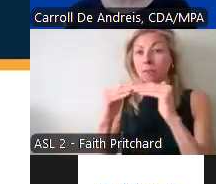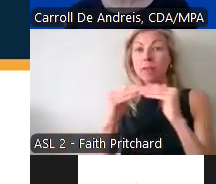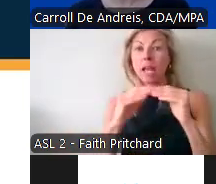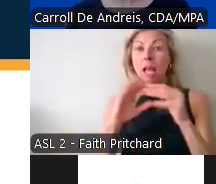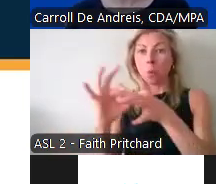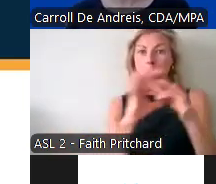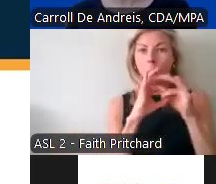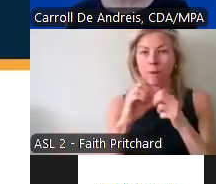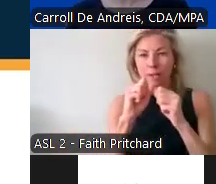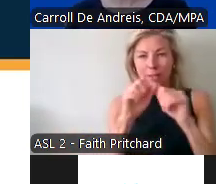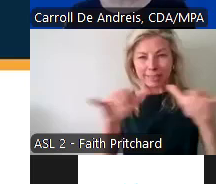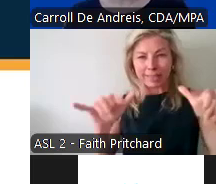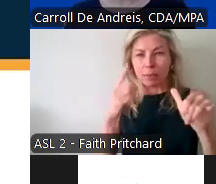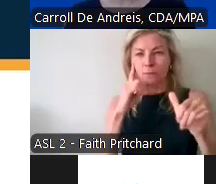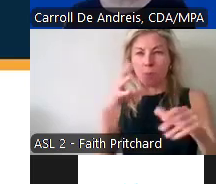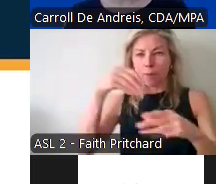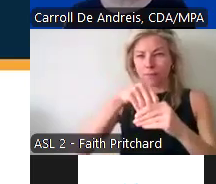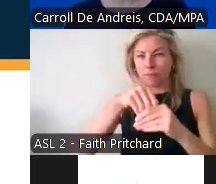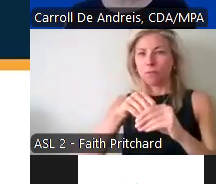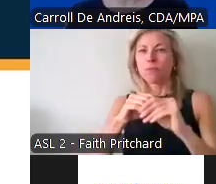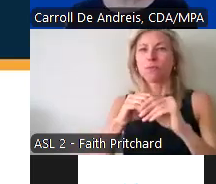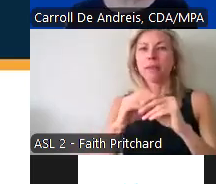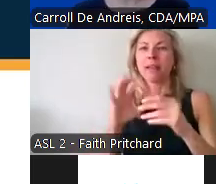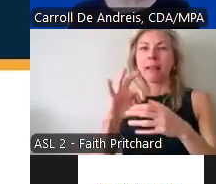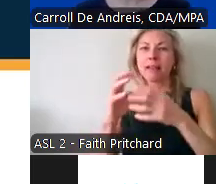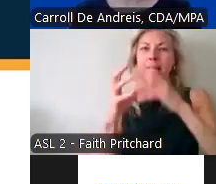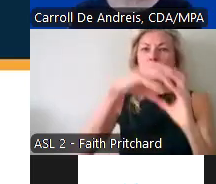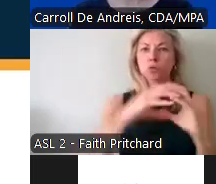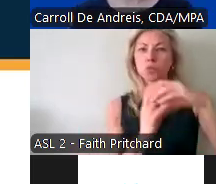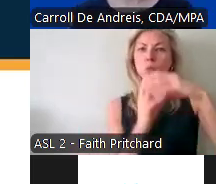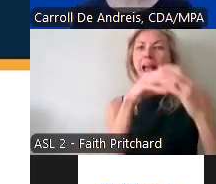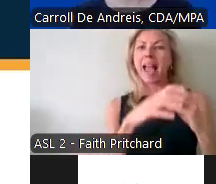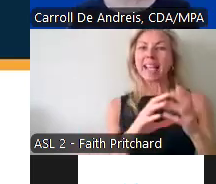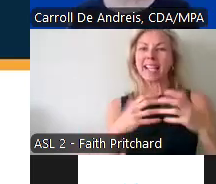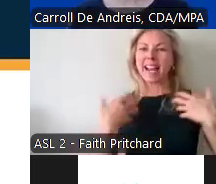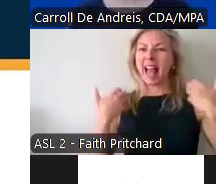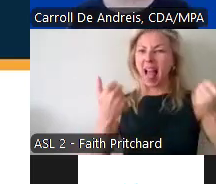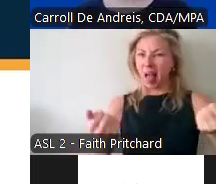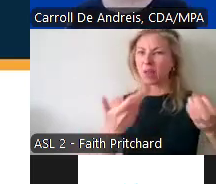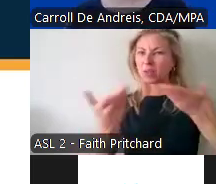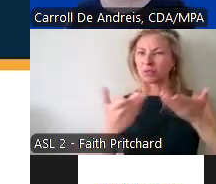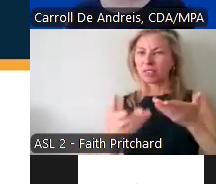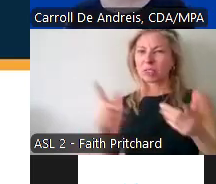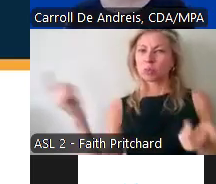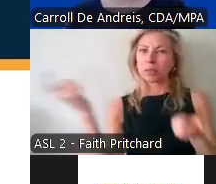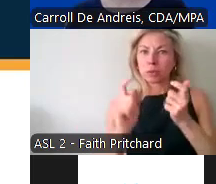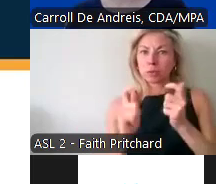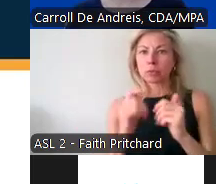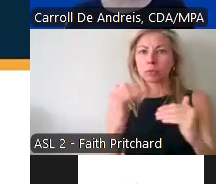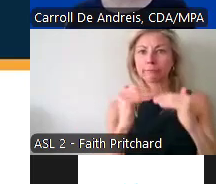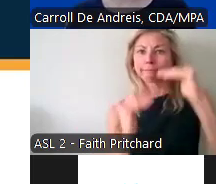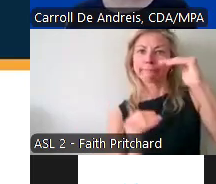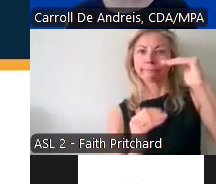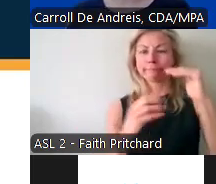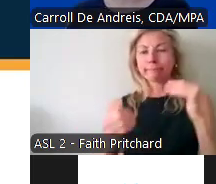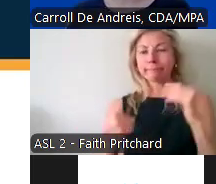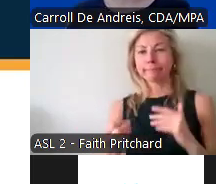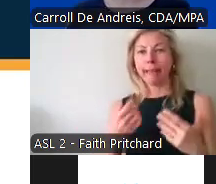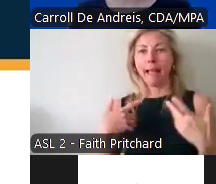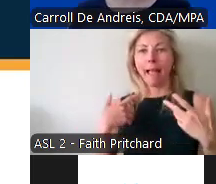of integrated health and social services with a focus on reducing disparities in health outcomes throughout all